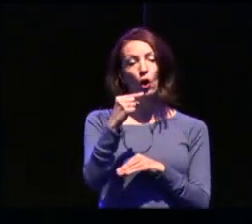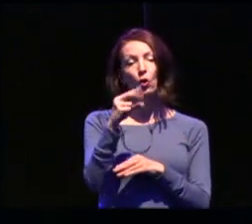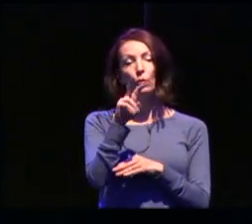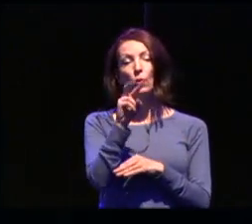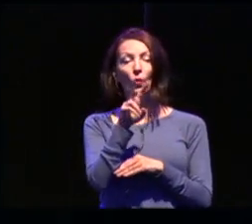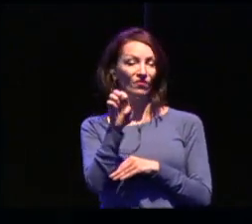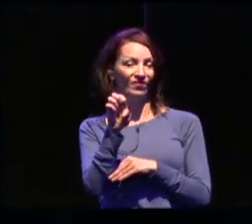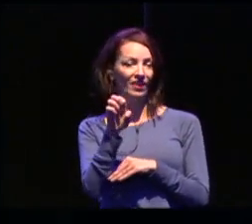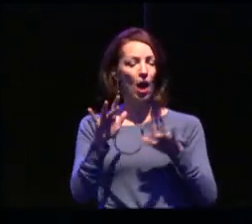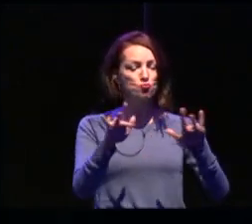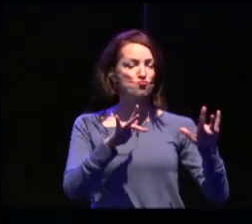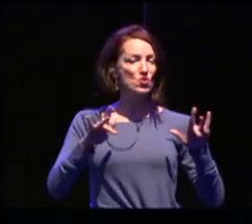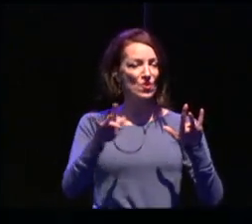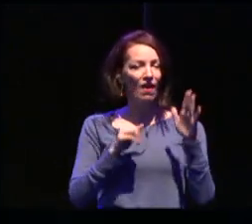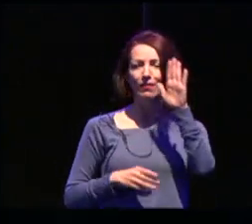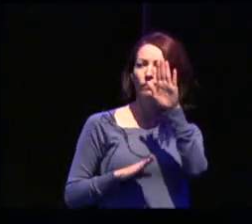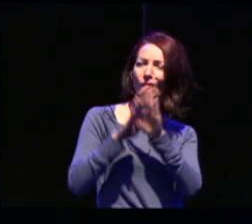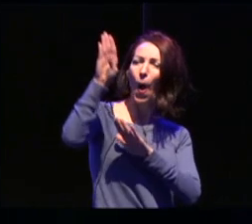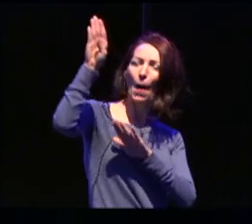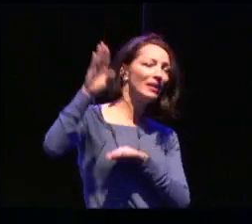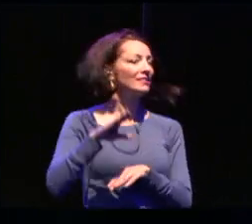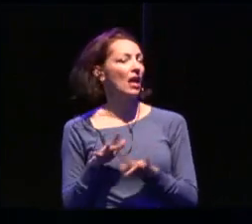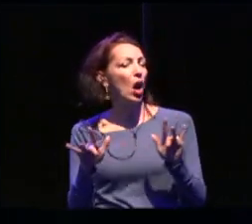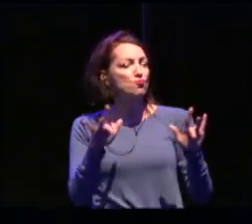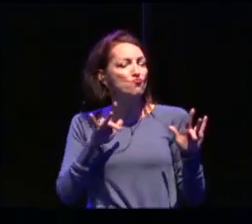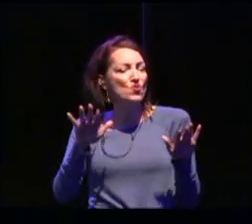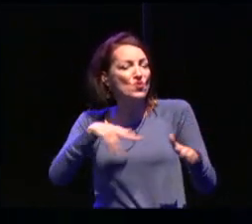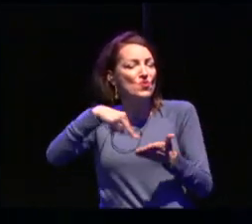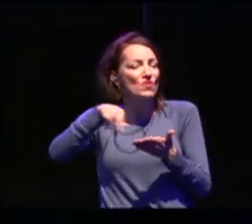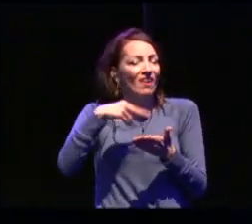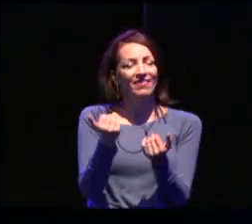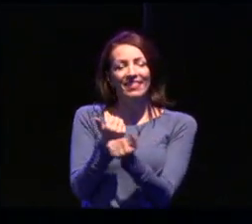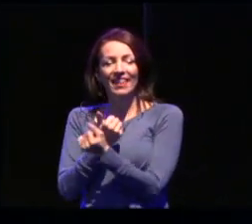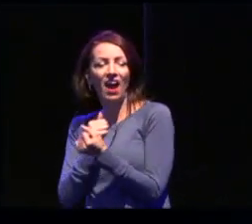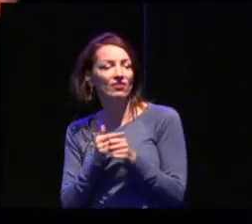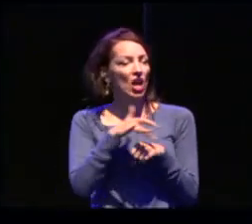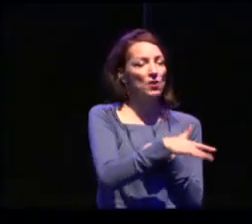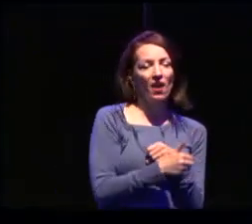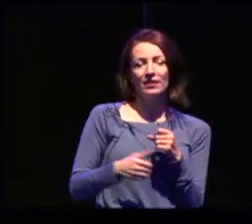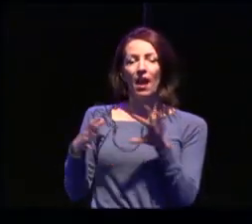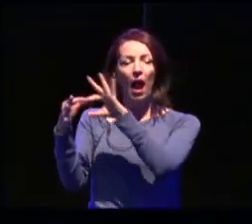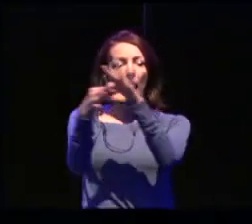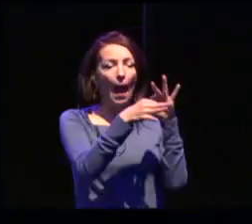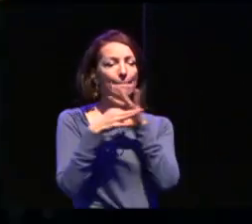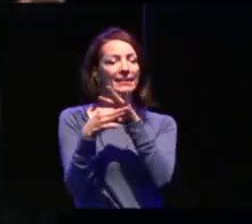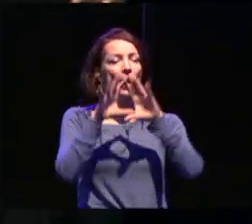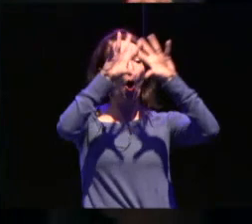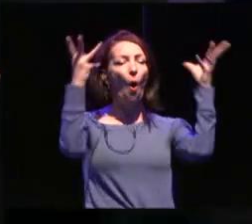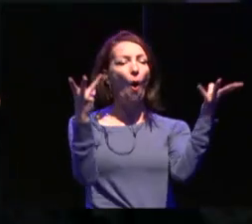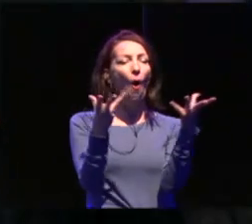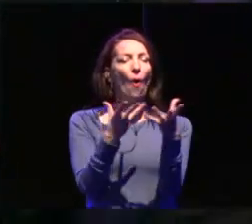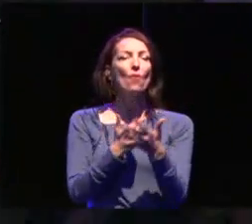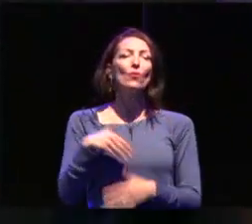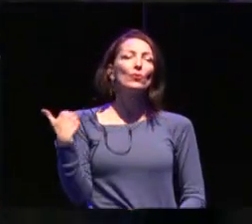is a groove of unfoldment. A groove of generosity, a groove of love, a groove of health and harmony and wholeness.